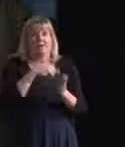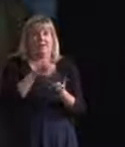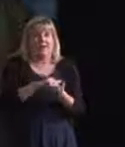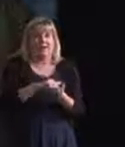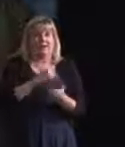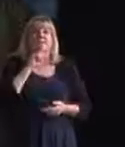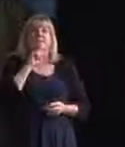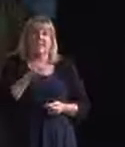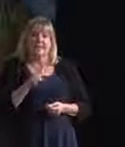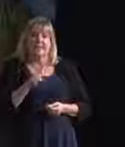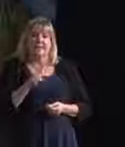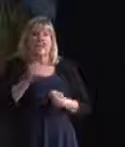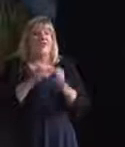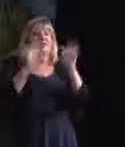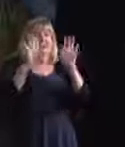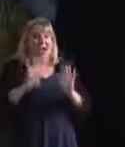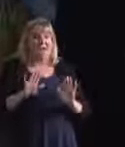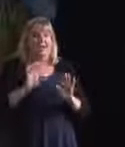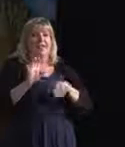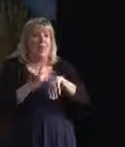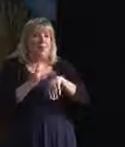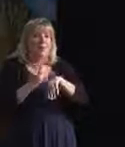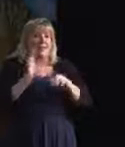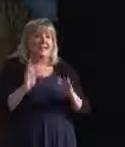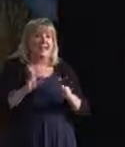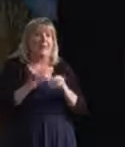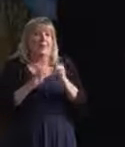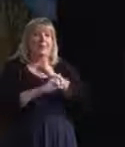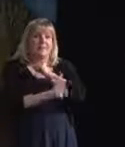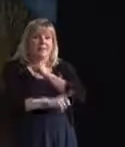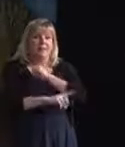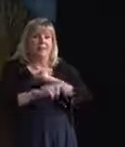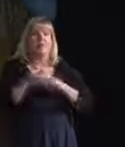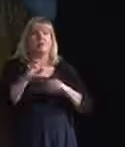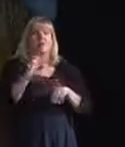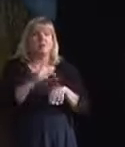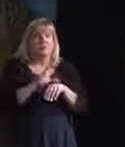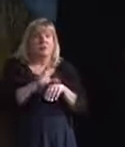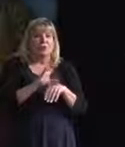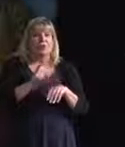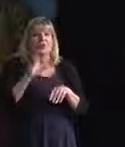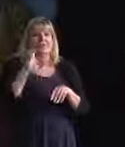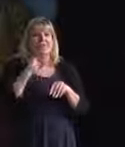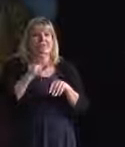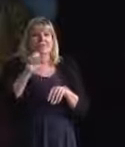Indeed, every Sunday, the congregants of the Episcopal Cathedral of the Epiphany in Santo